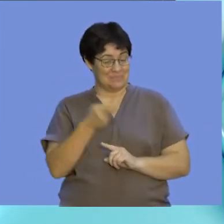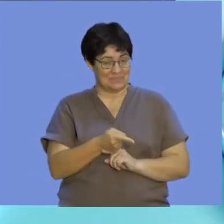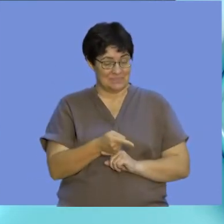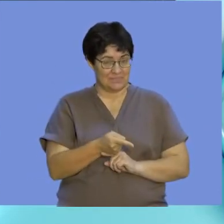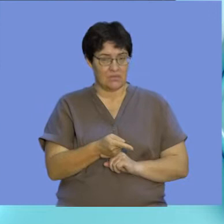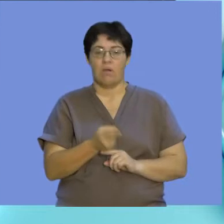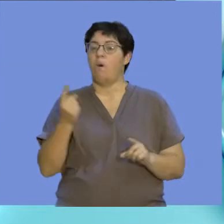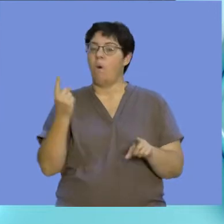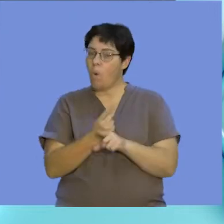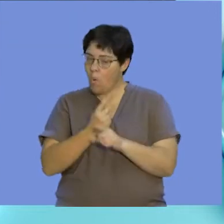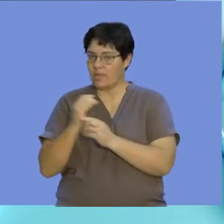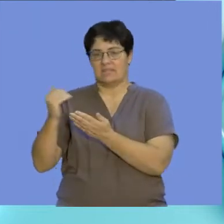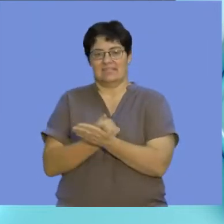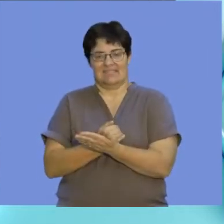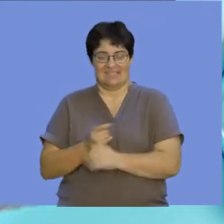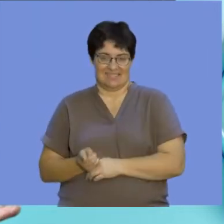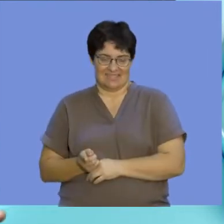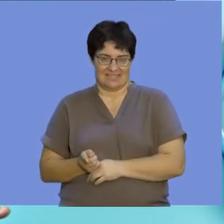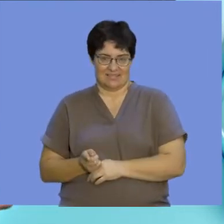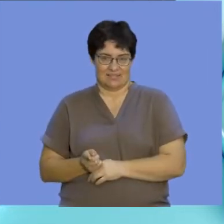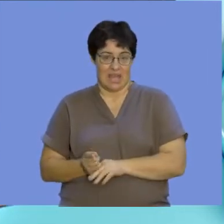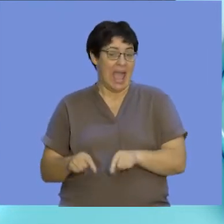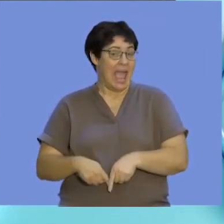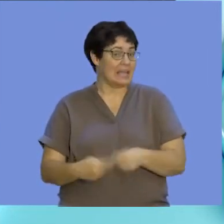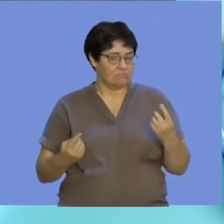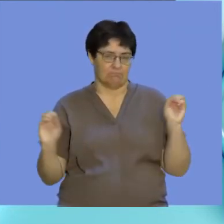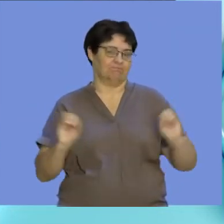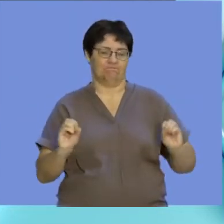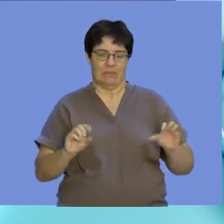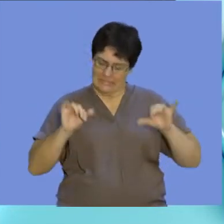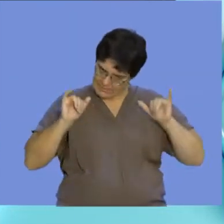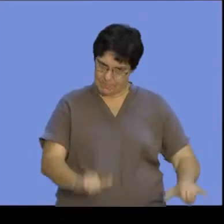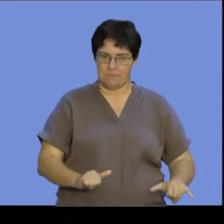is always conserved. There's no exception to that. So,